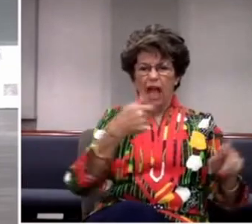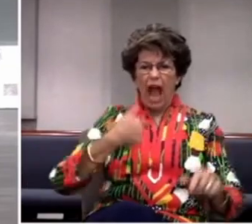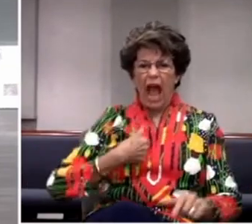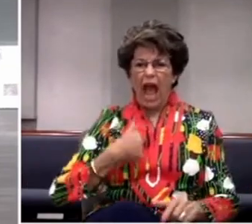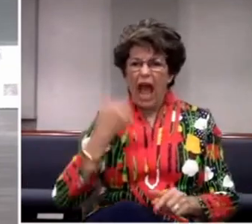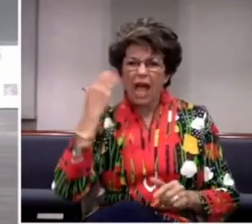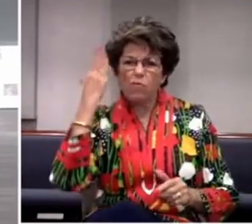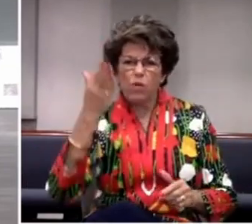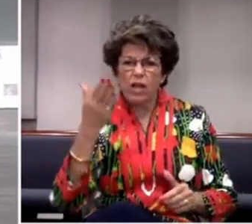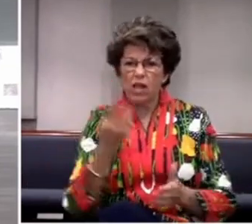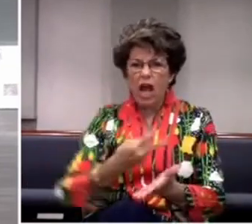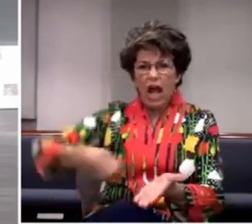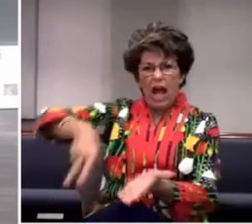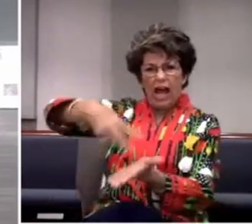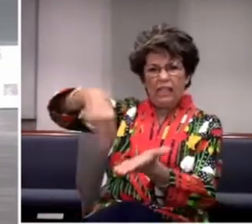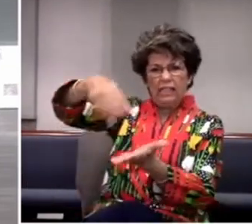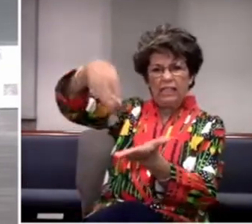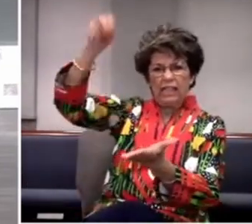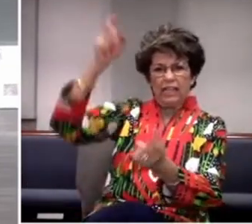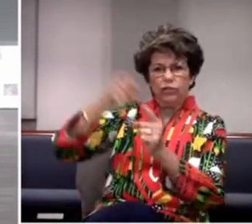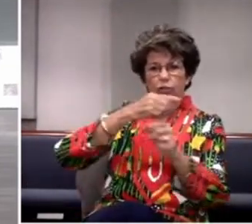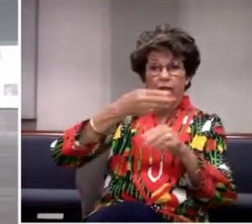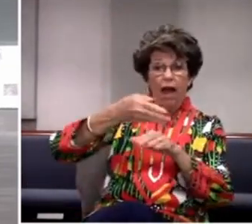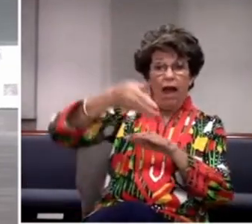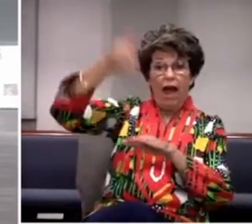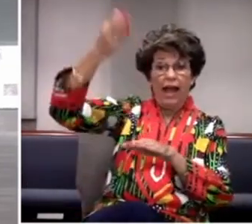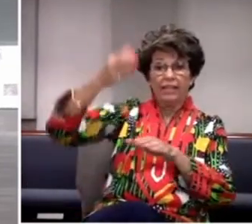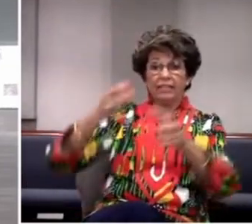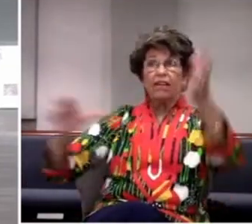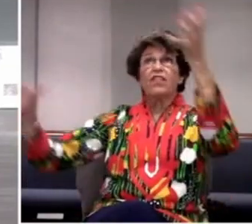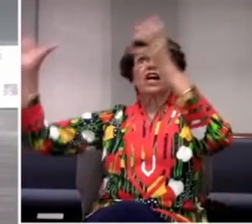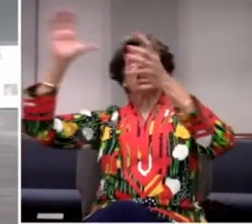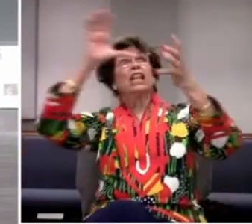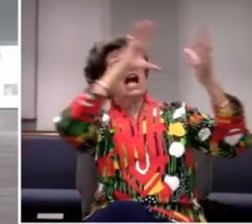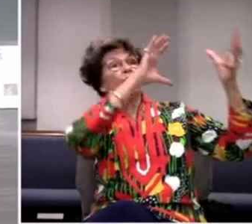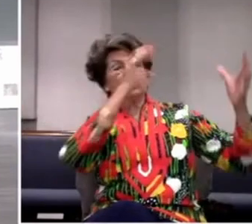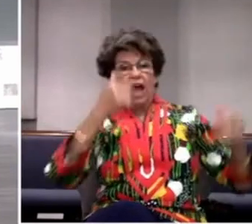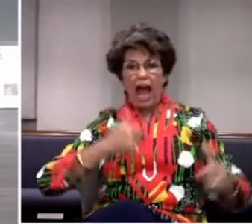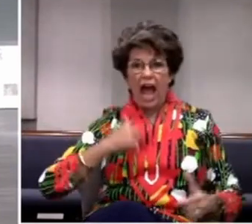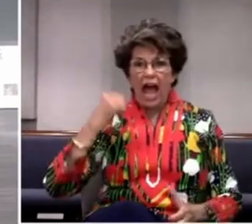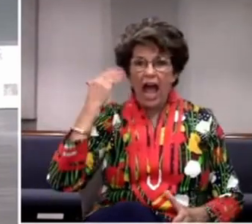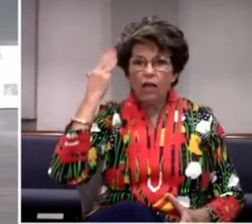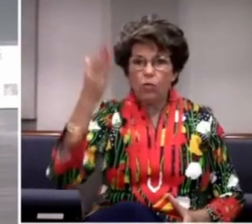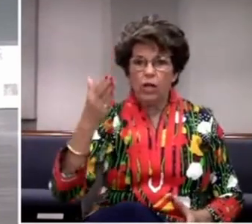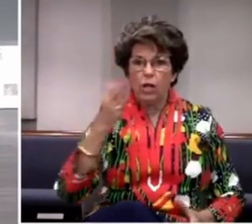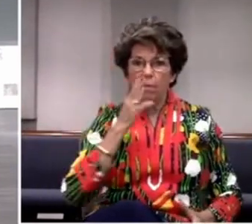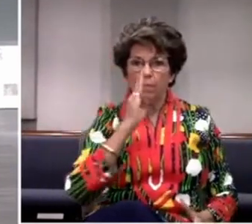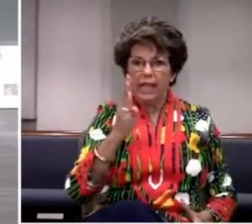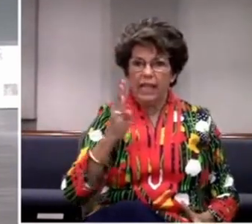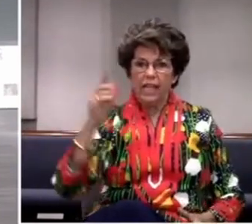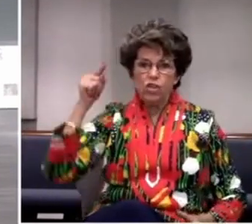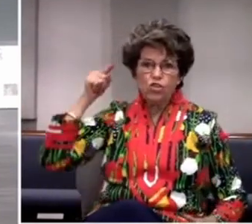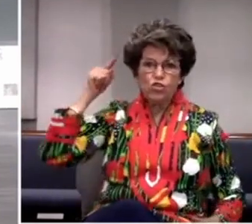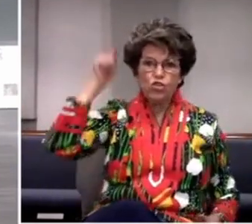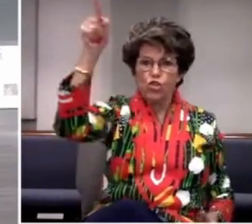will ascend above the heights of the clouds. I will be you.